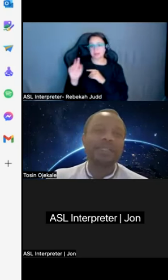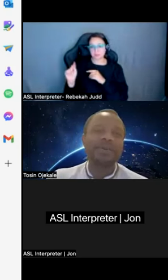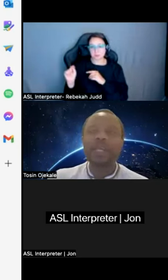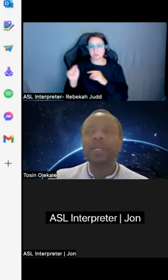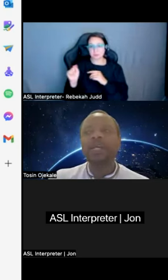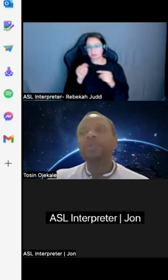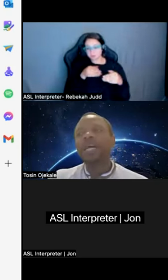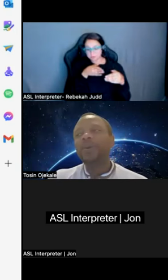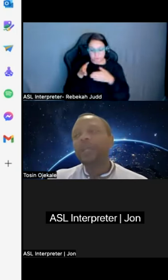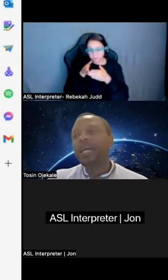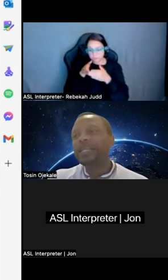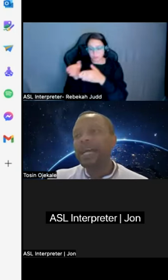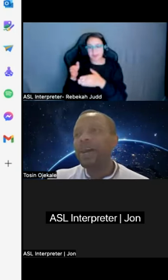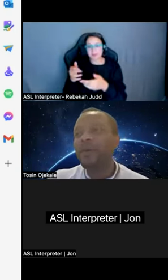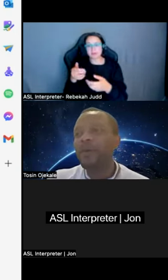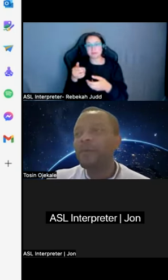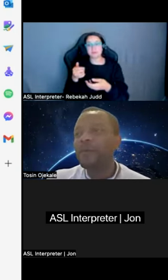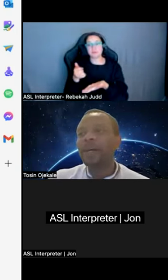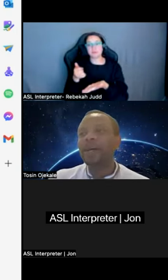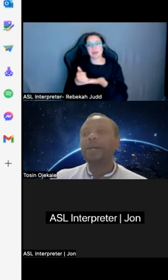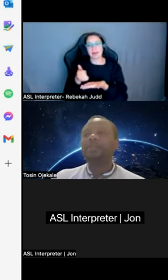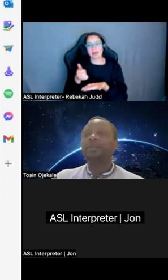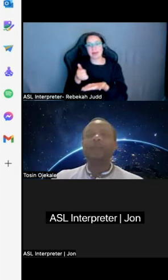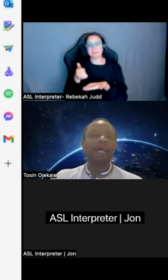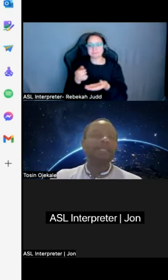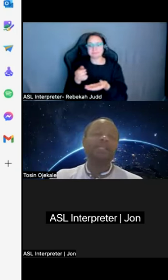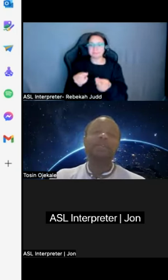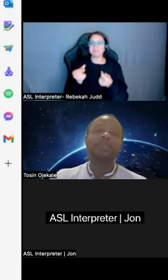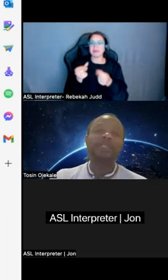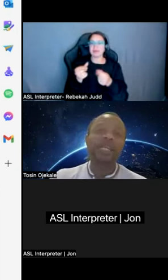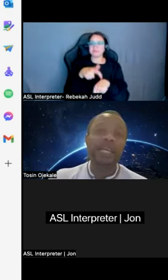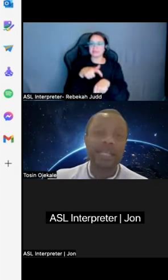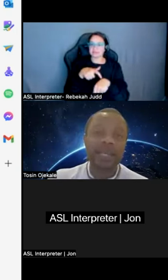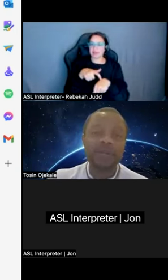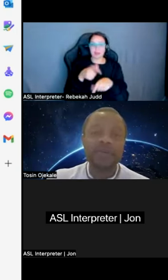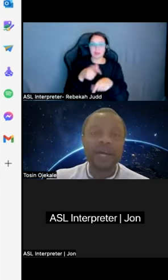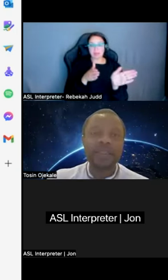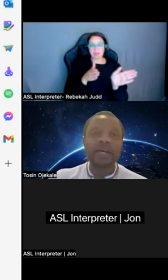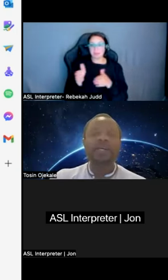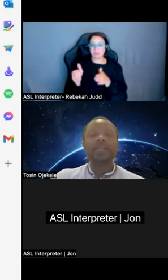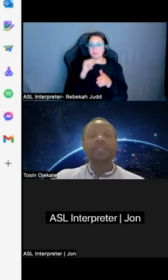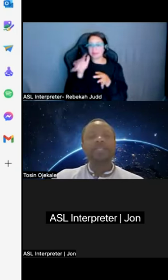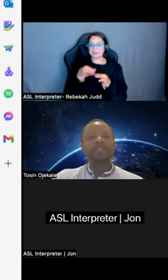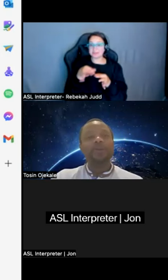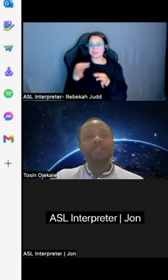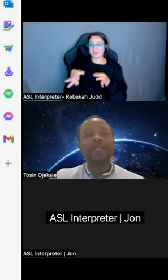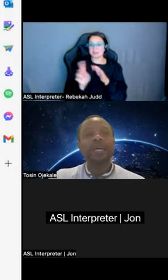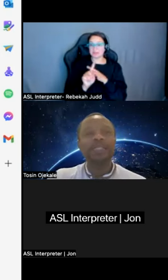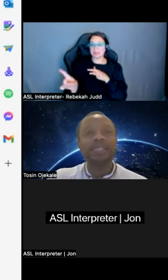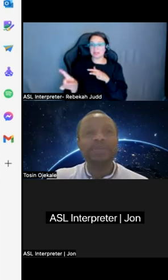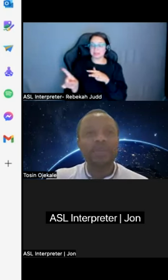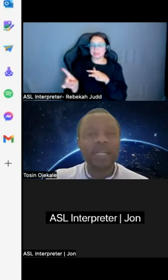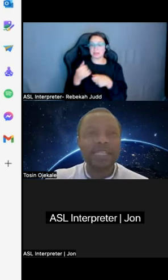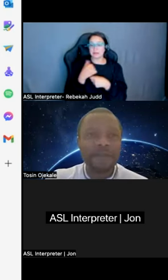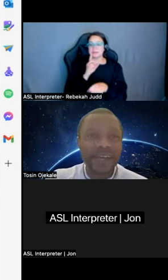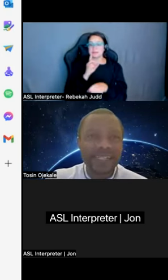that. Okay, so the whole idea of the plan is not to delay escaping, rather is to make sure that